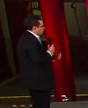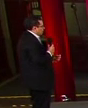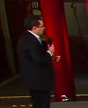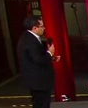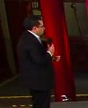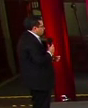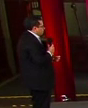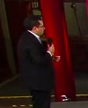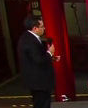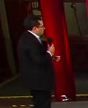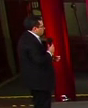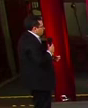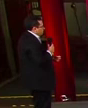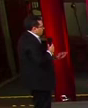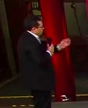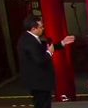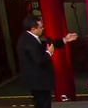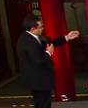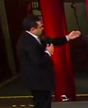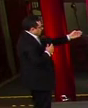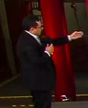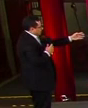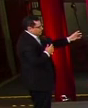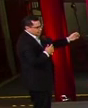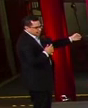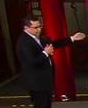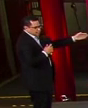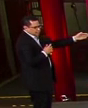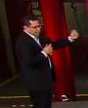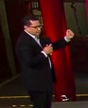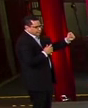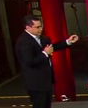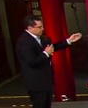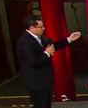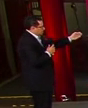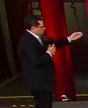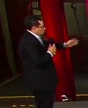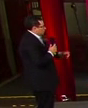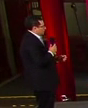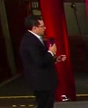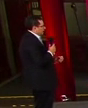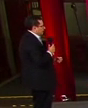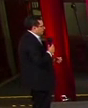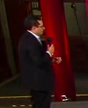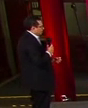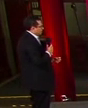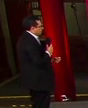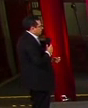themselves within that state. And here we have the